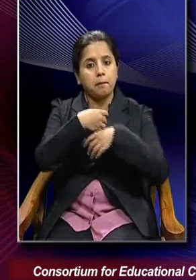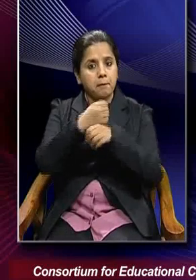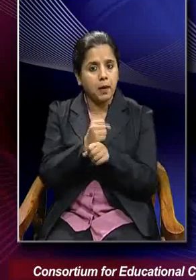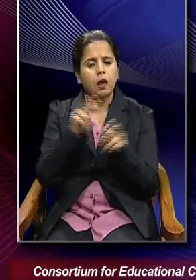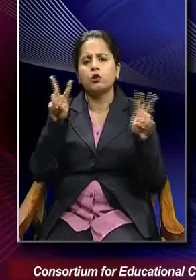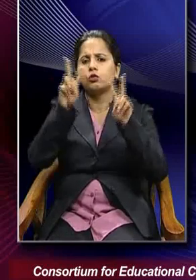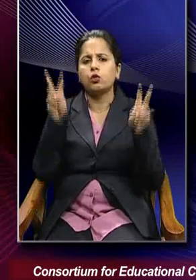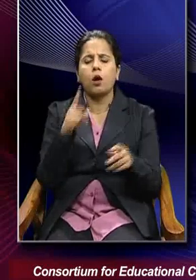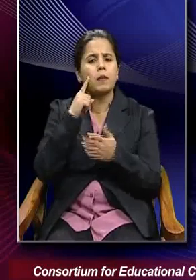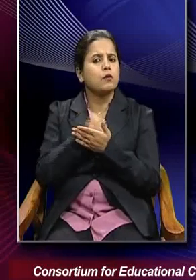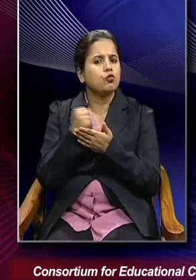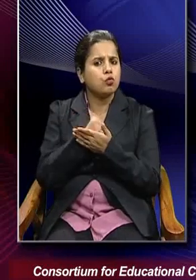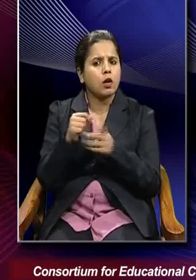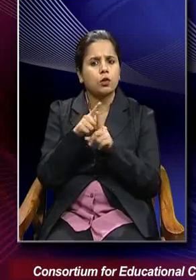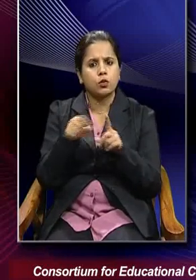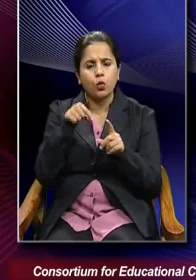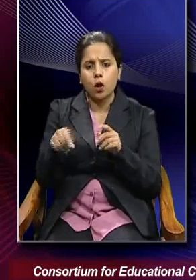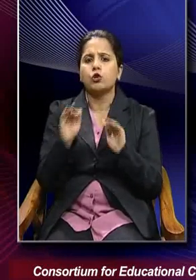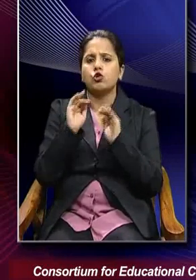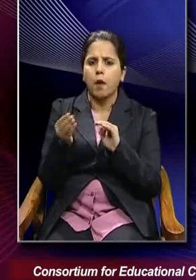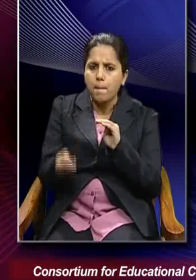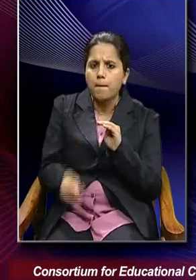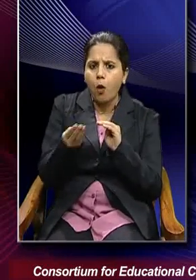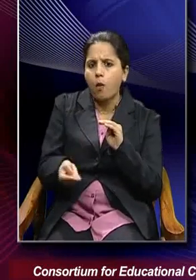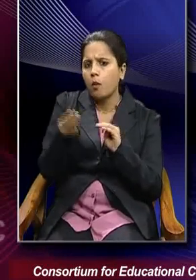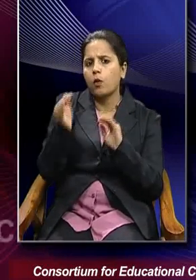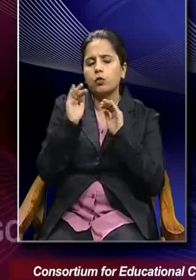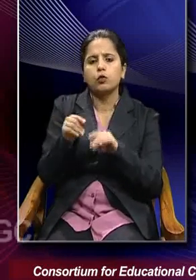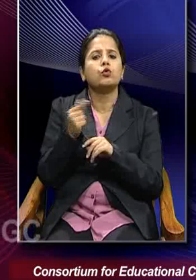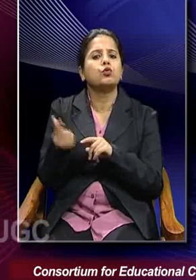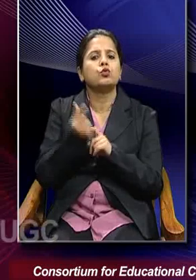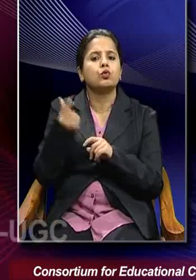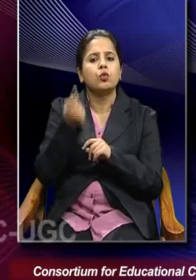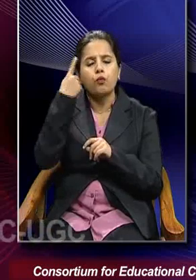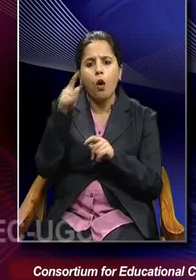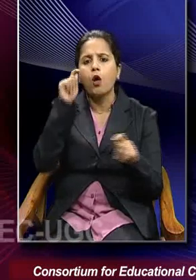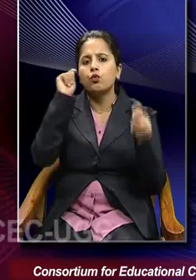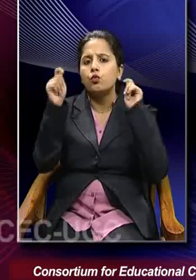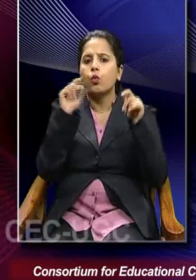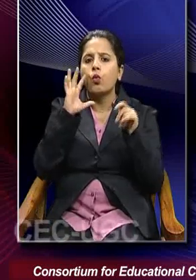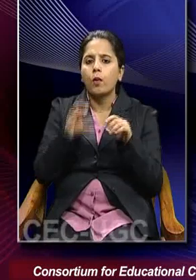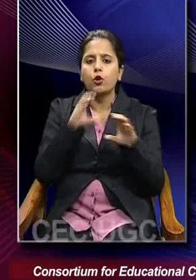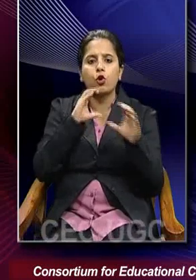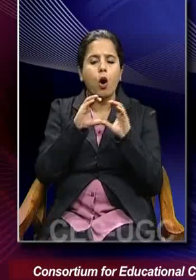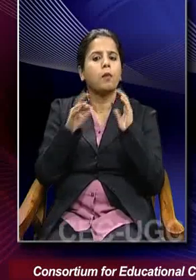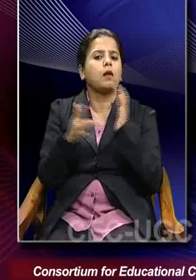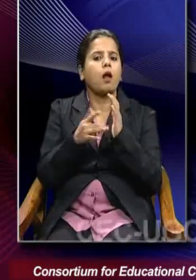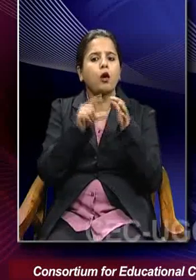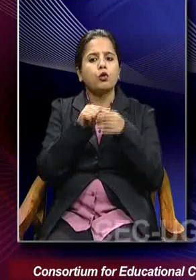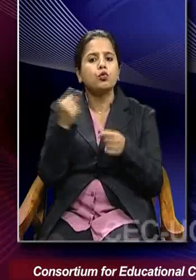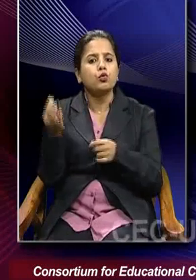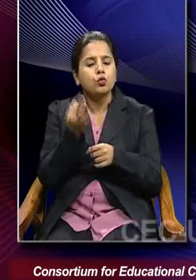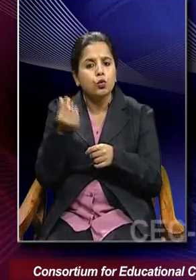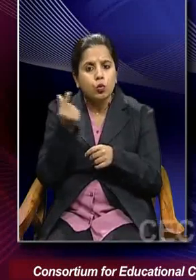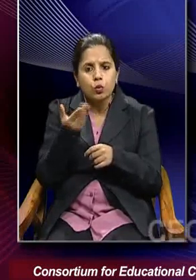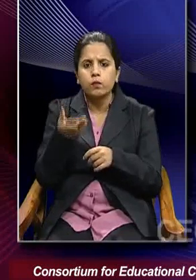to amplify support for the important role of telecommunications,